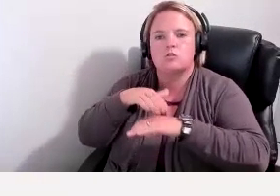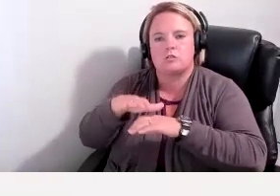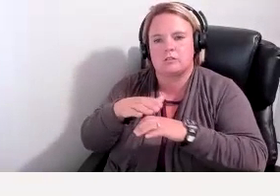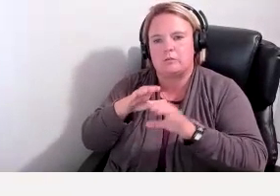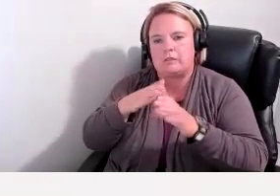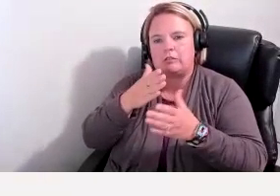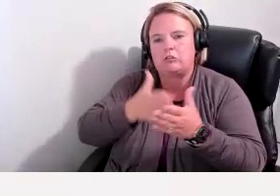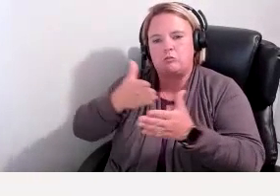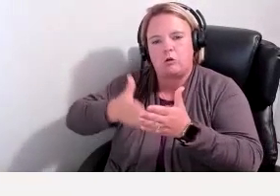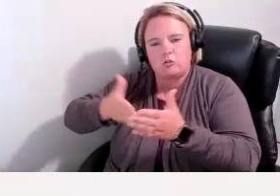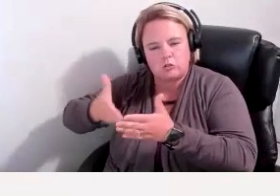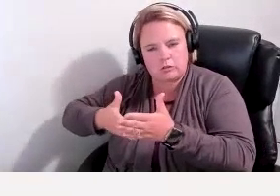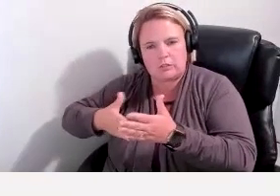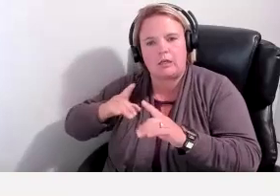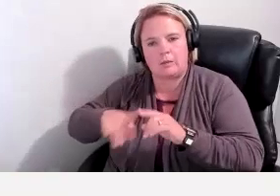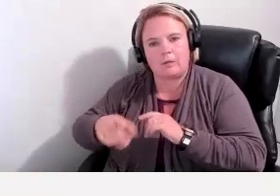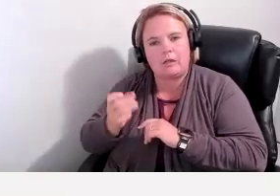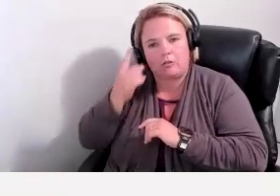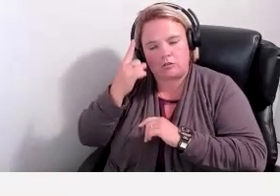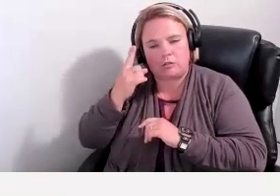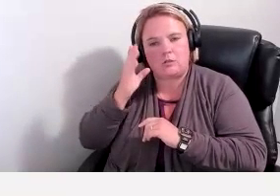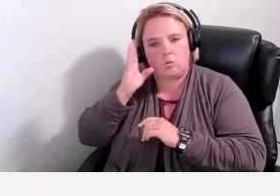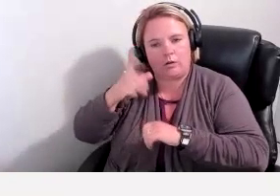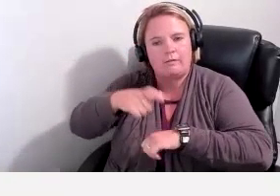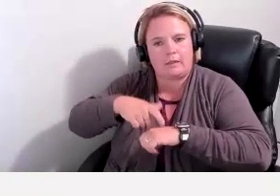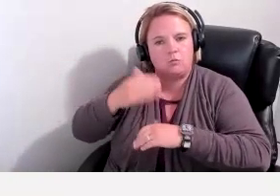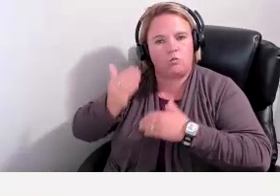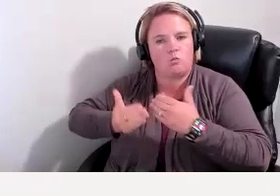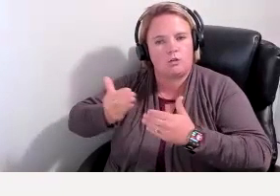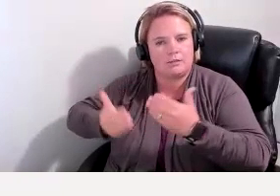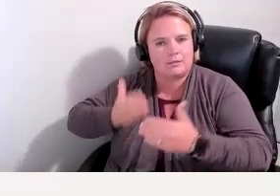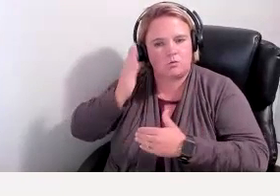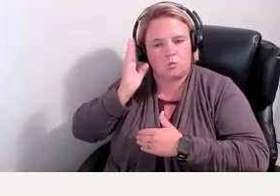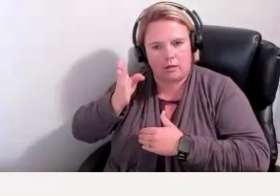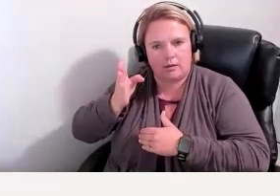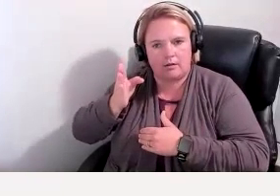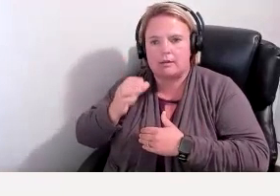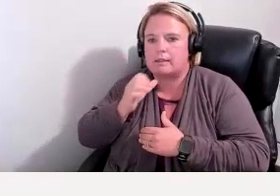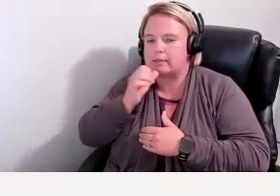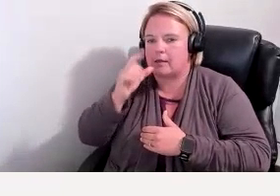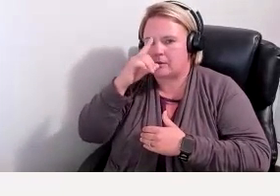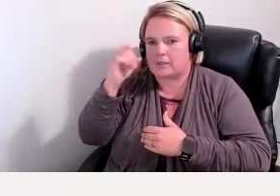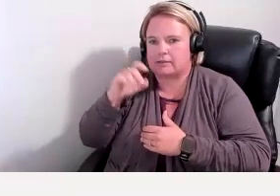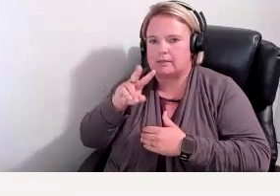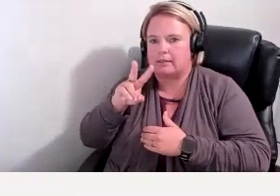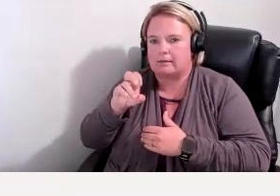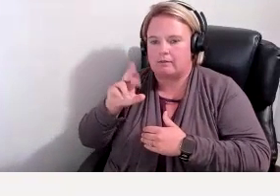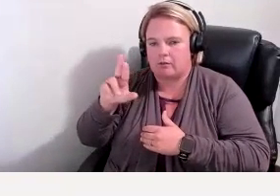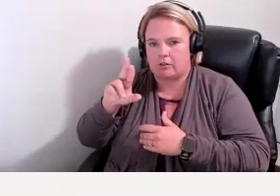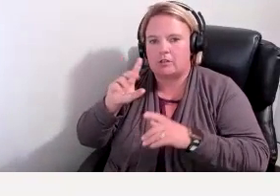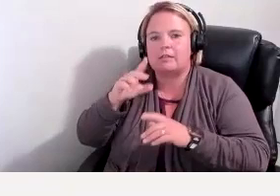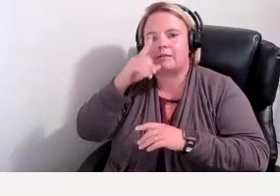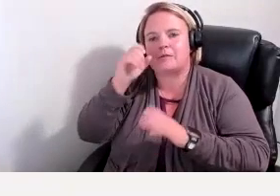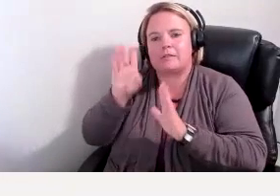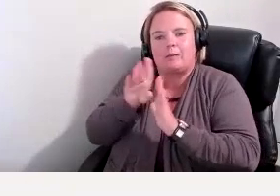chunks. Just be aware that it's going to take time to process. And that's not because of the vendor, it's because of all this background